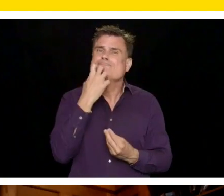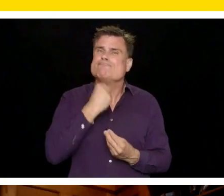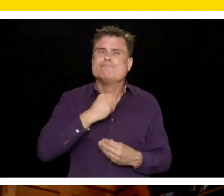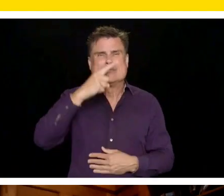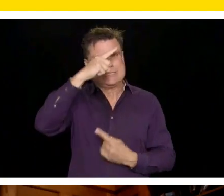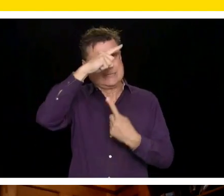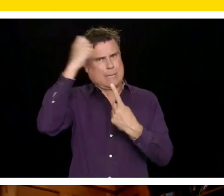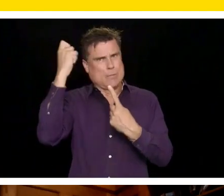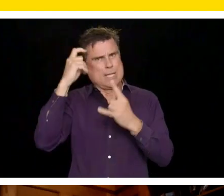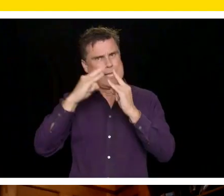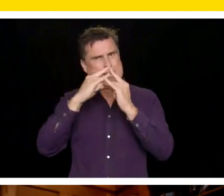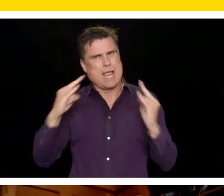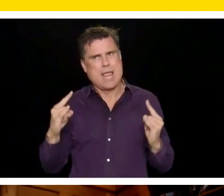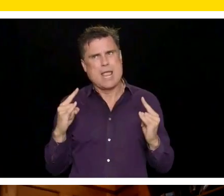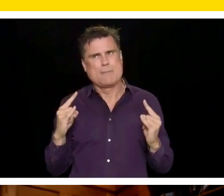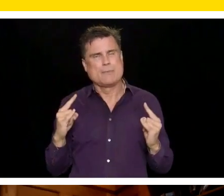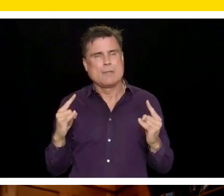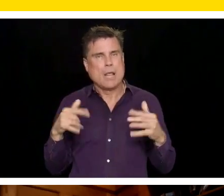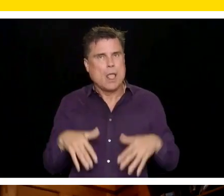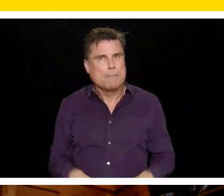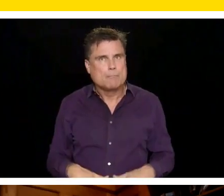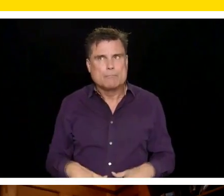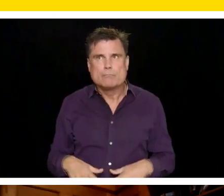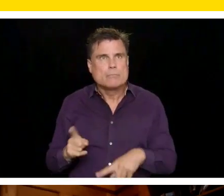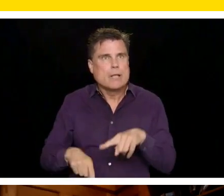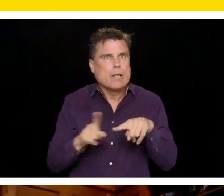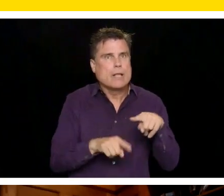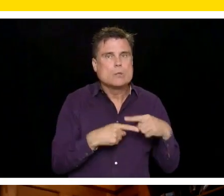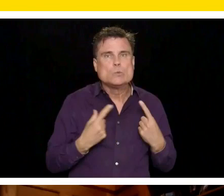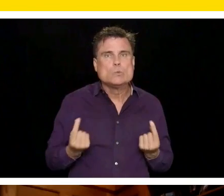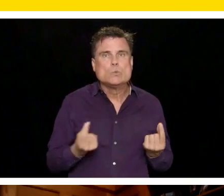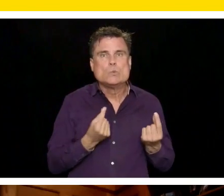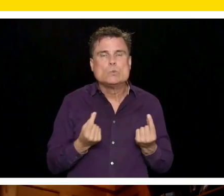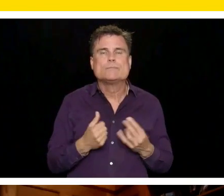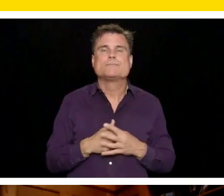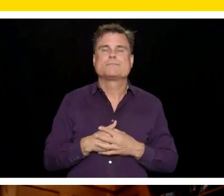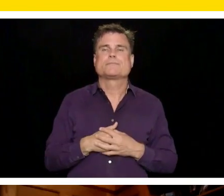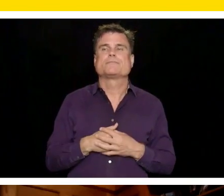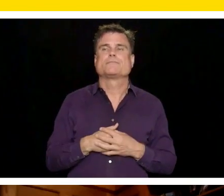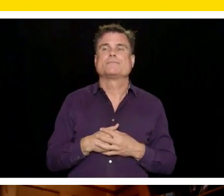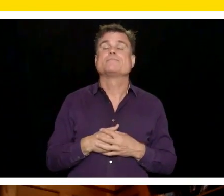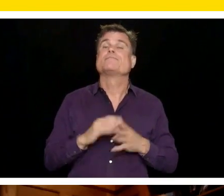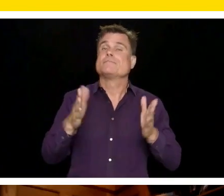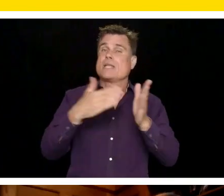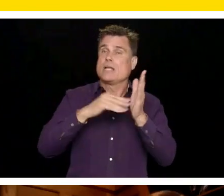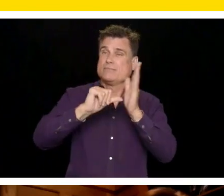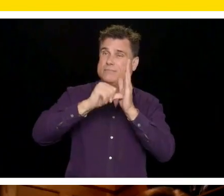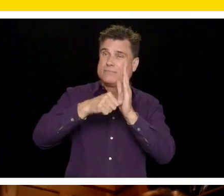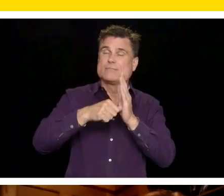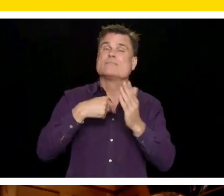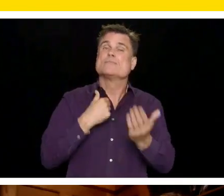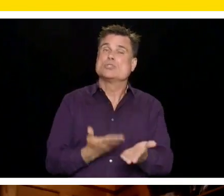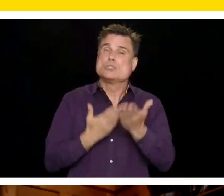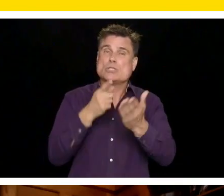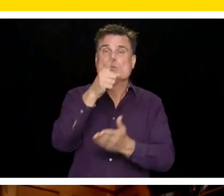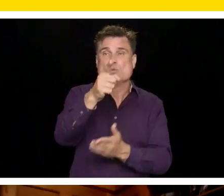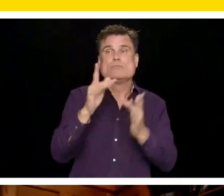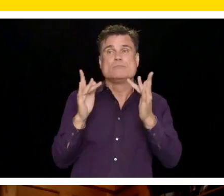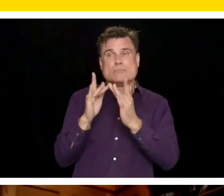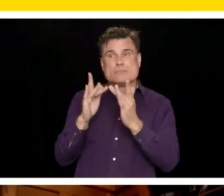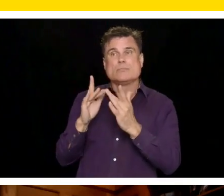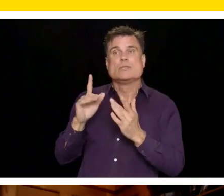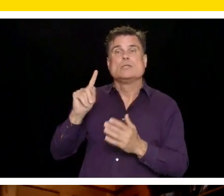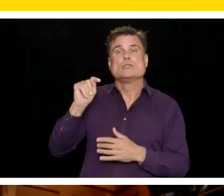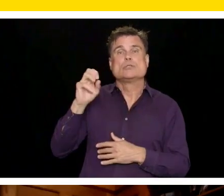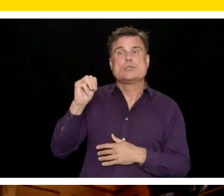your staff would. Yeah. And that's exactly why we've set up this service, is because I don't always have all the information